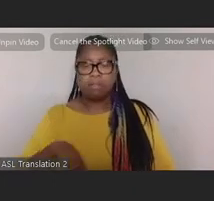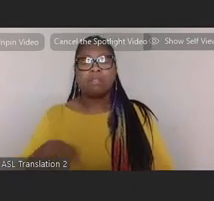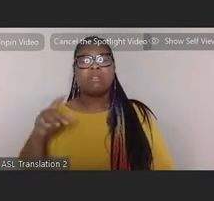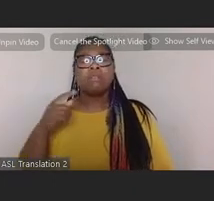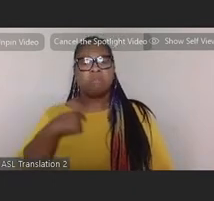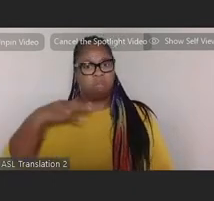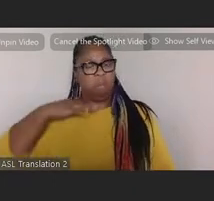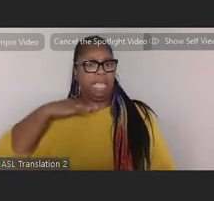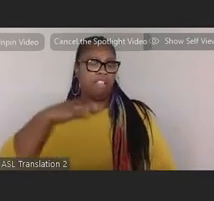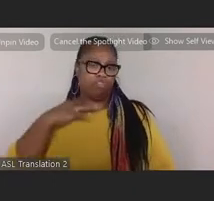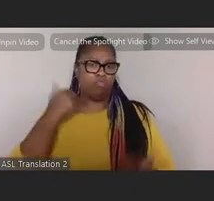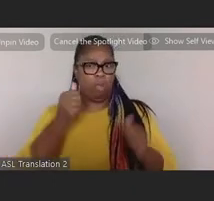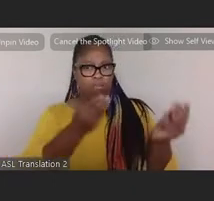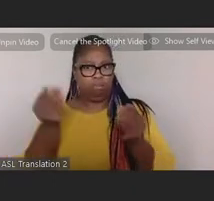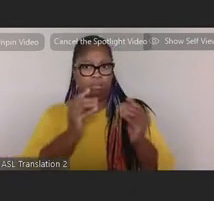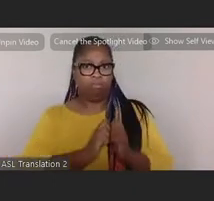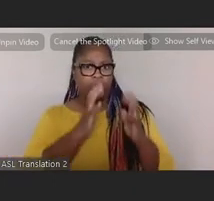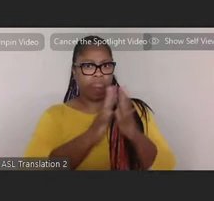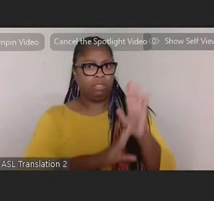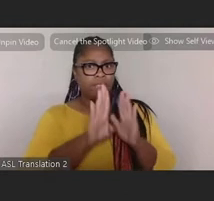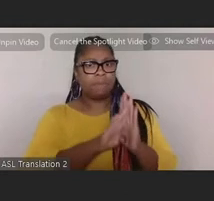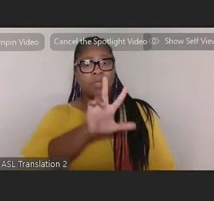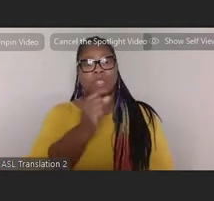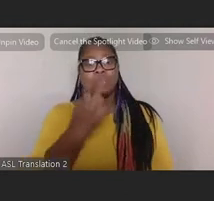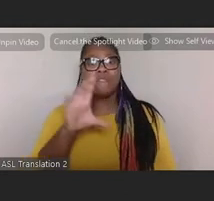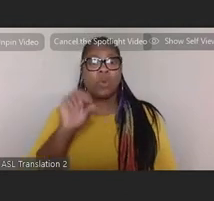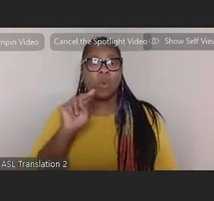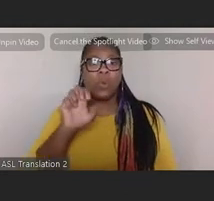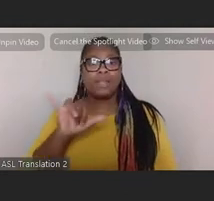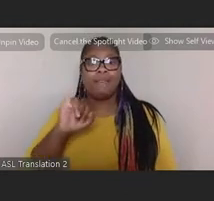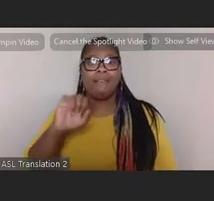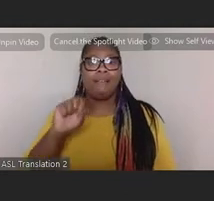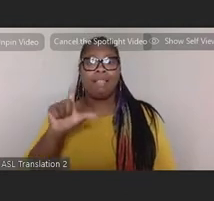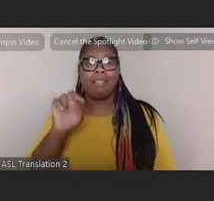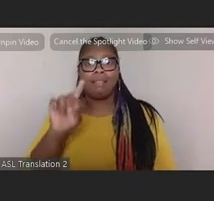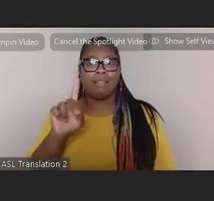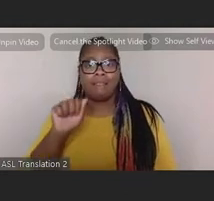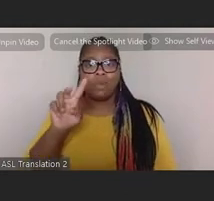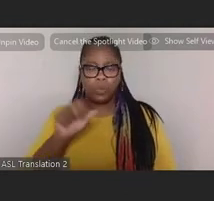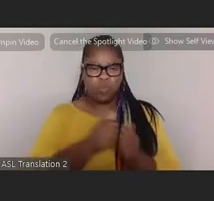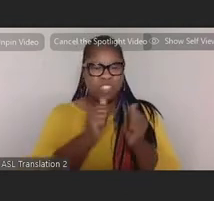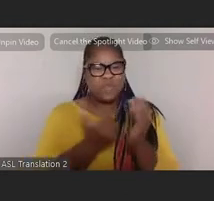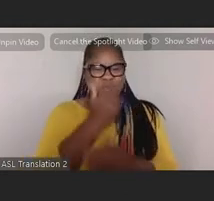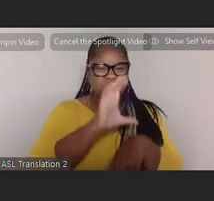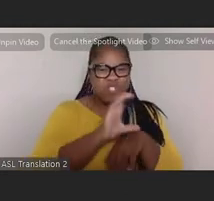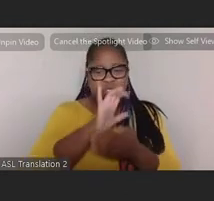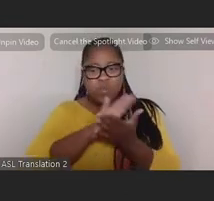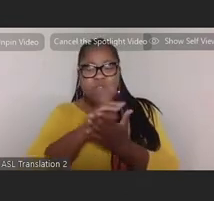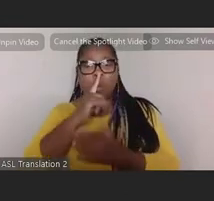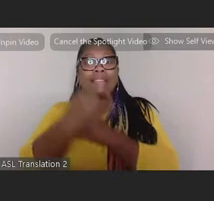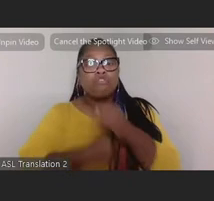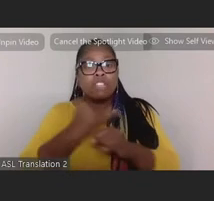an application to facilitate redevelopment of 312 Coney Island Avenue with new church and school facilities for the International Baptist